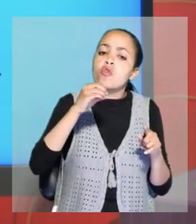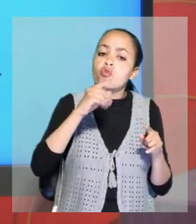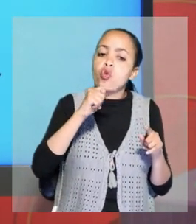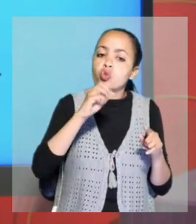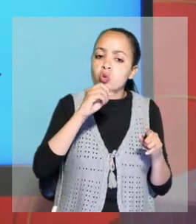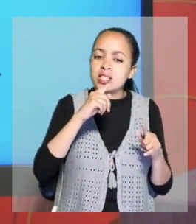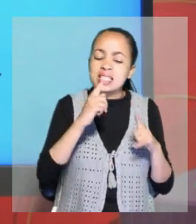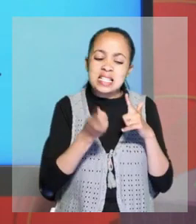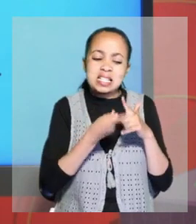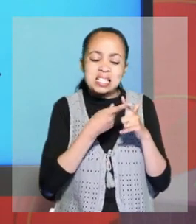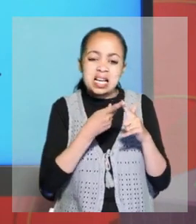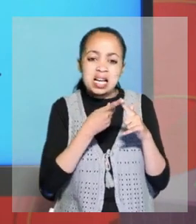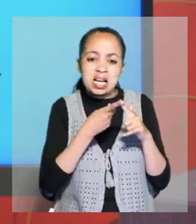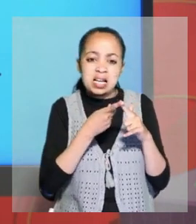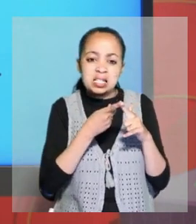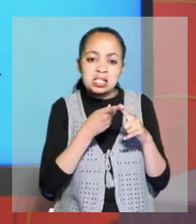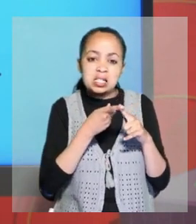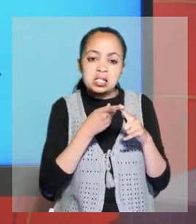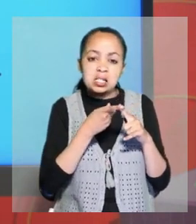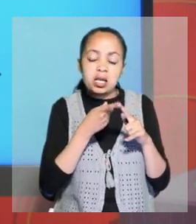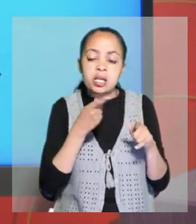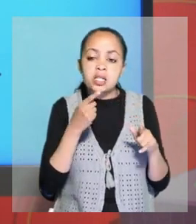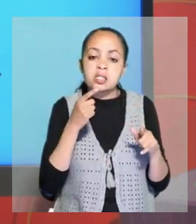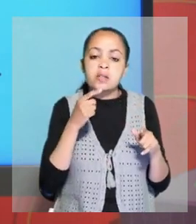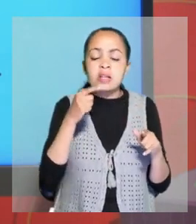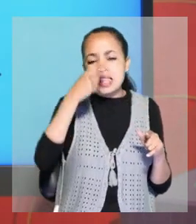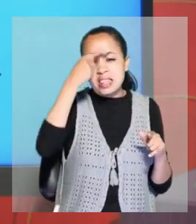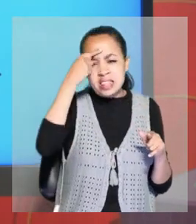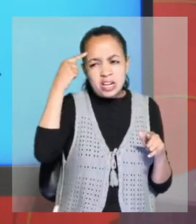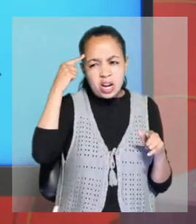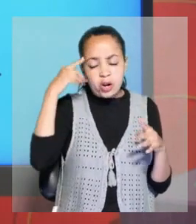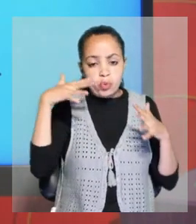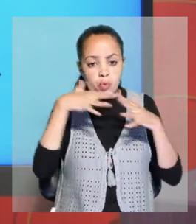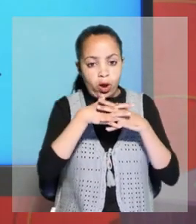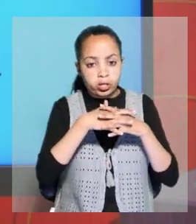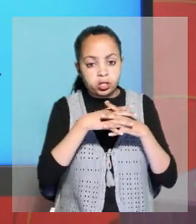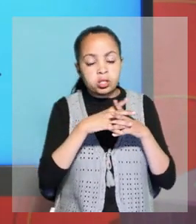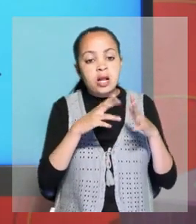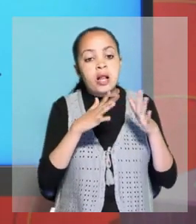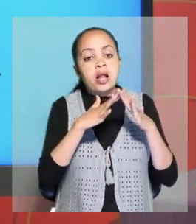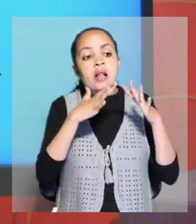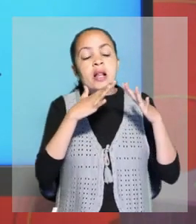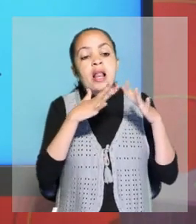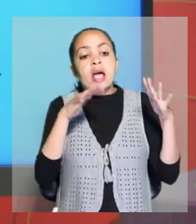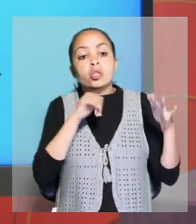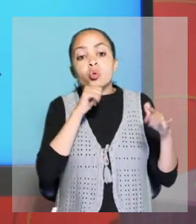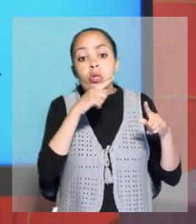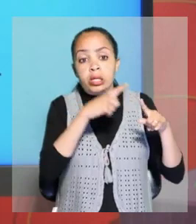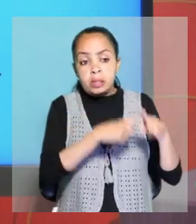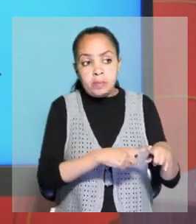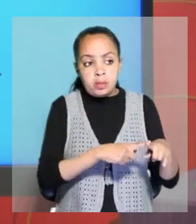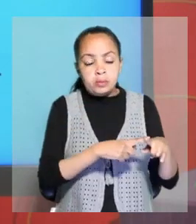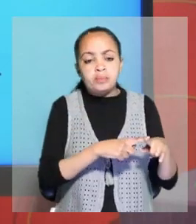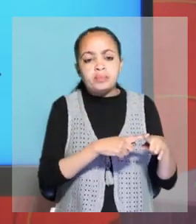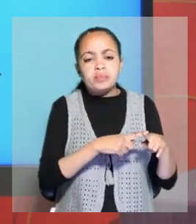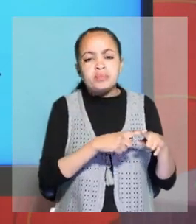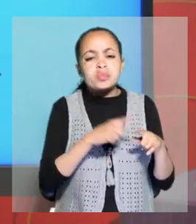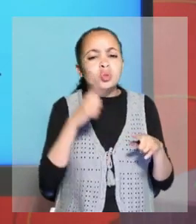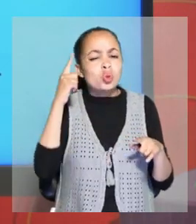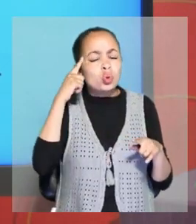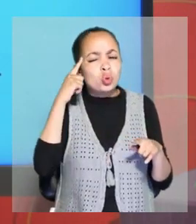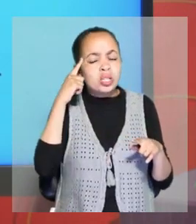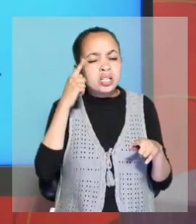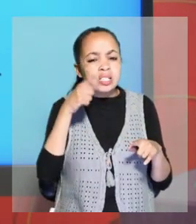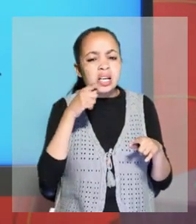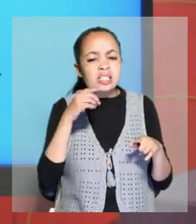Whereas the second phase of photosynthesis, dark reaction or light independent reaction. Student, do you think